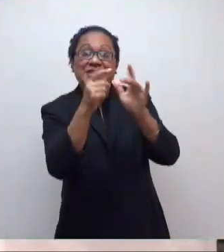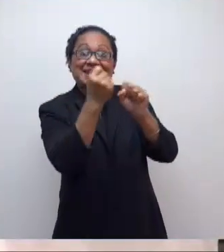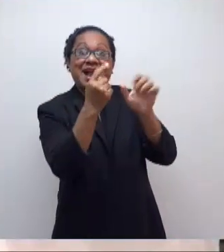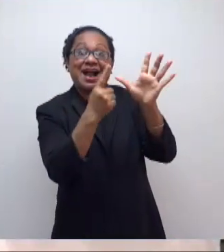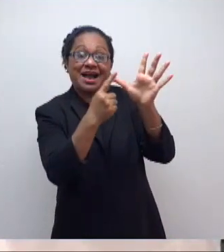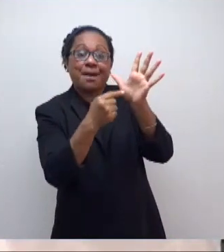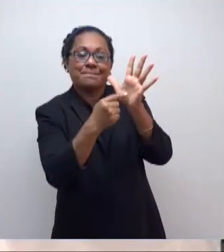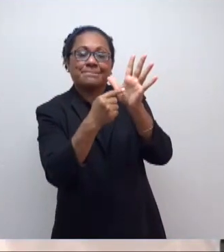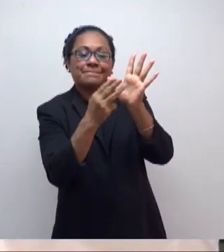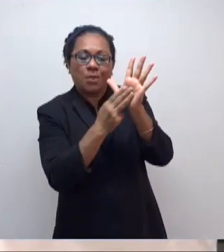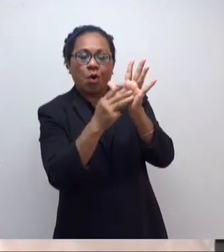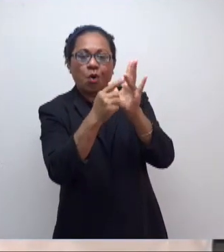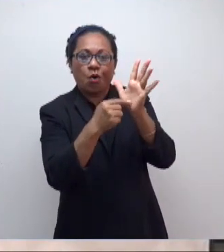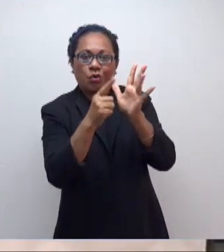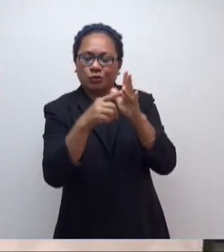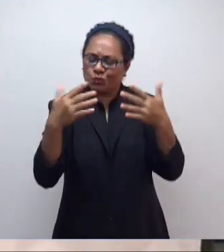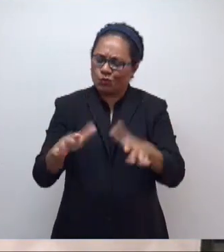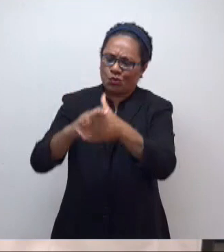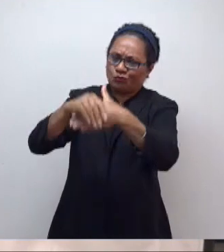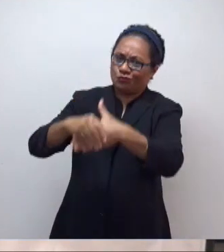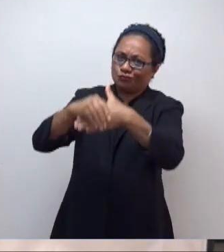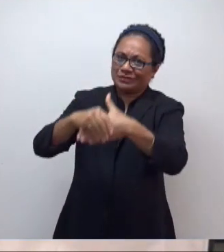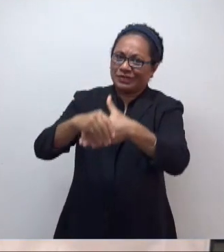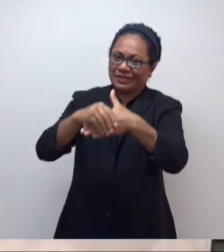Congratulations and thank you for being fully vaccinated.